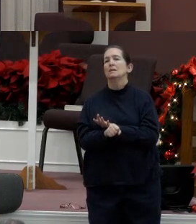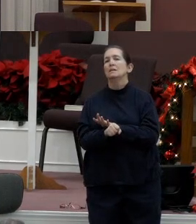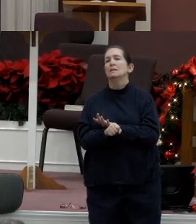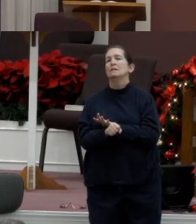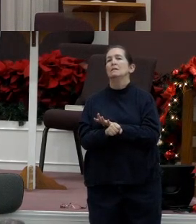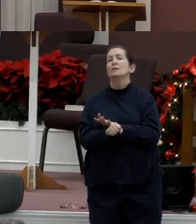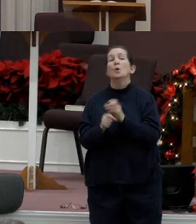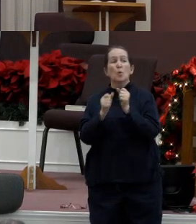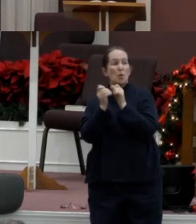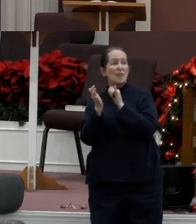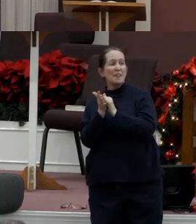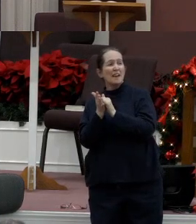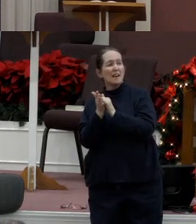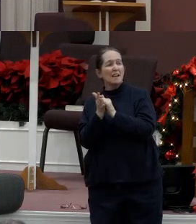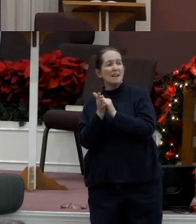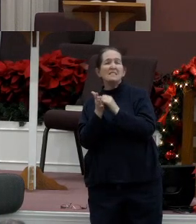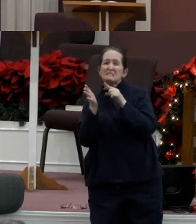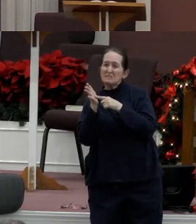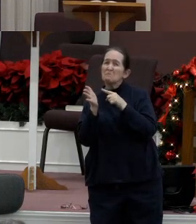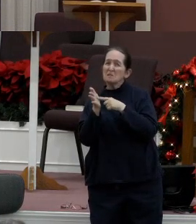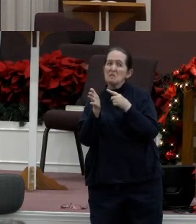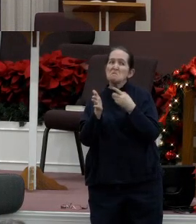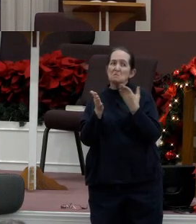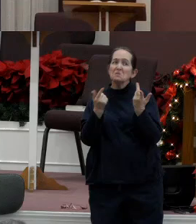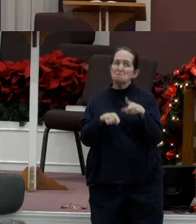with that comes some hurt at times.